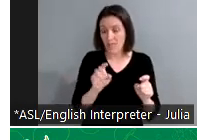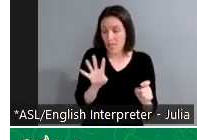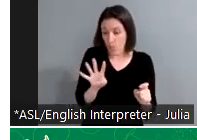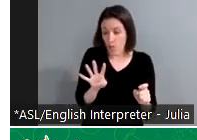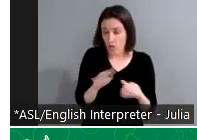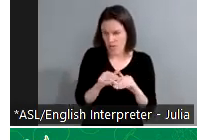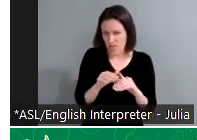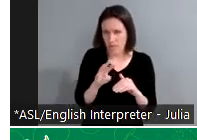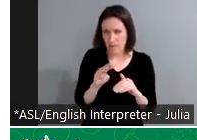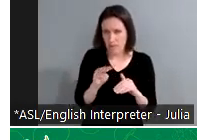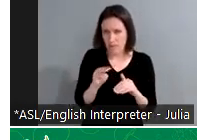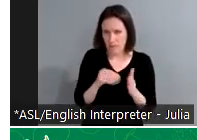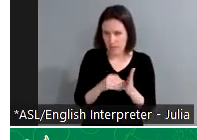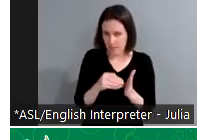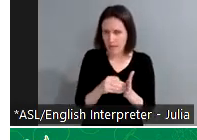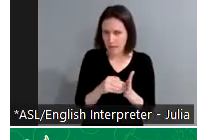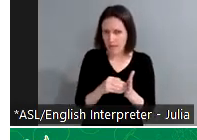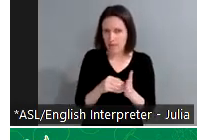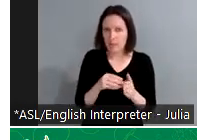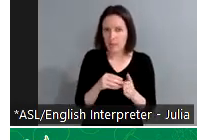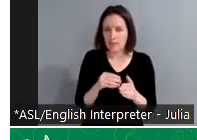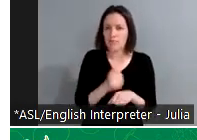giving us a pin rate of about 79%.